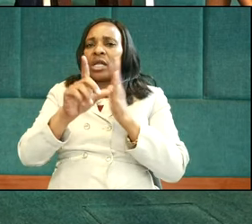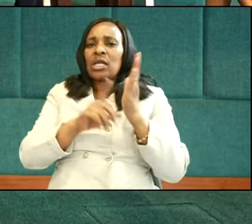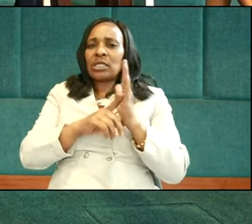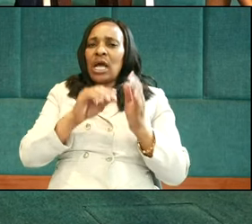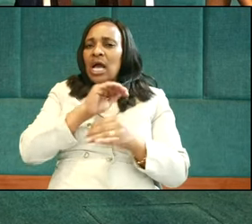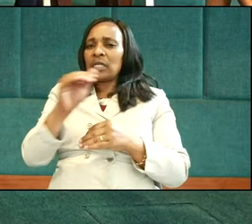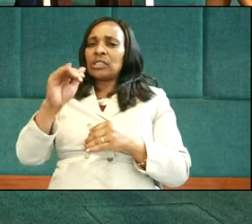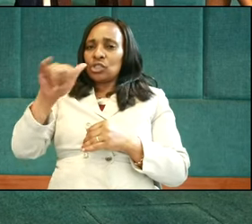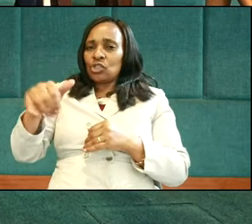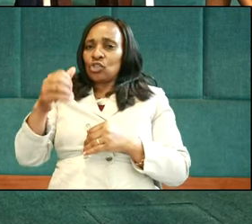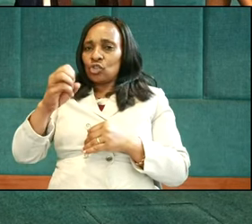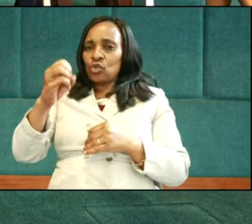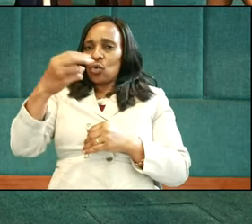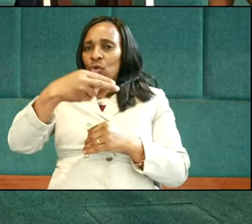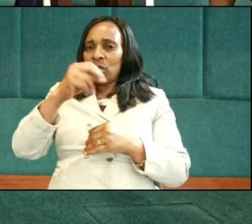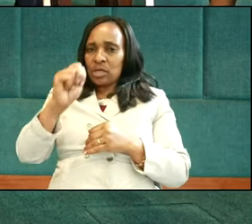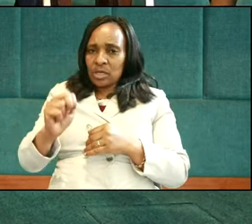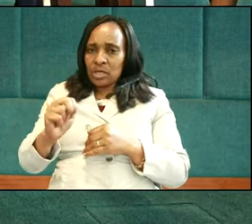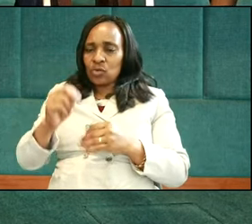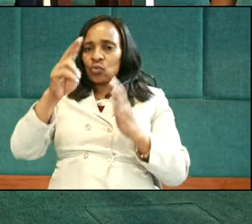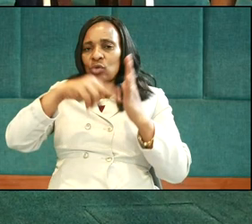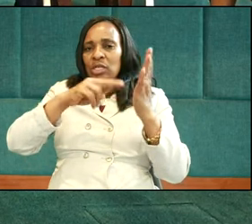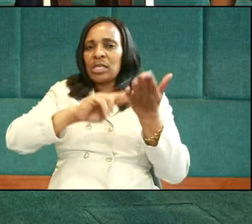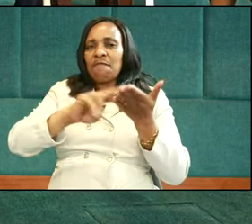ask John to read for us the key text.